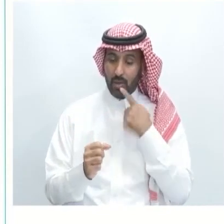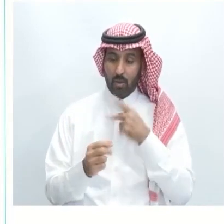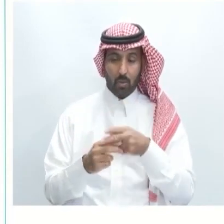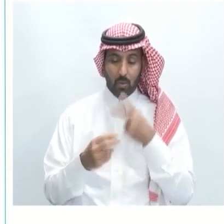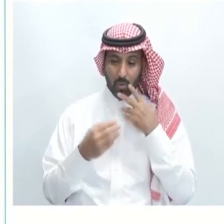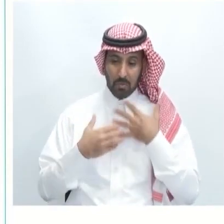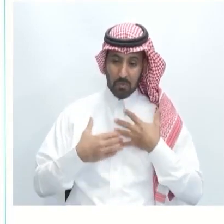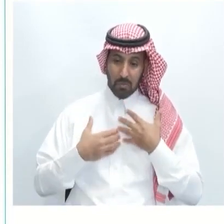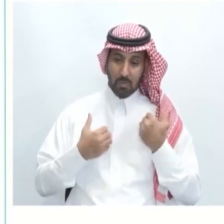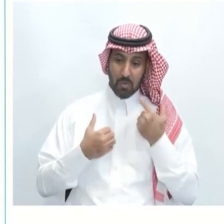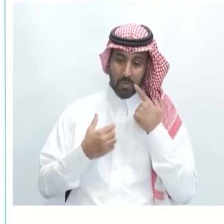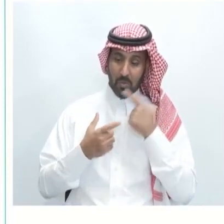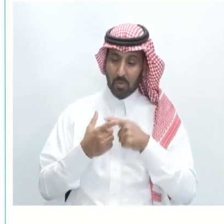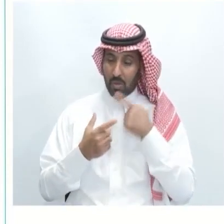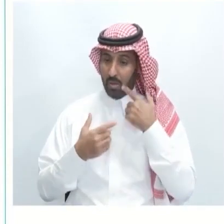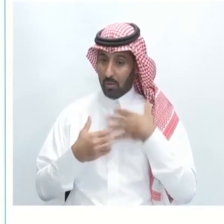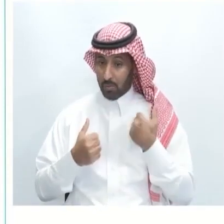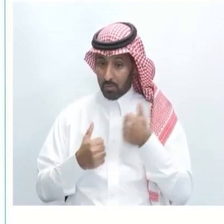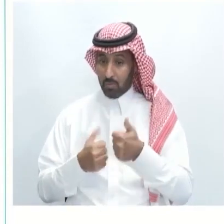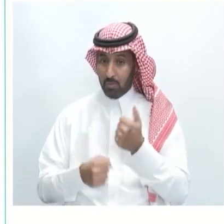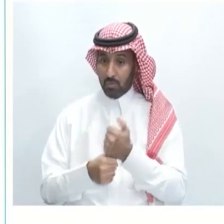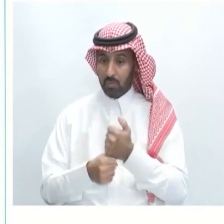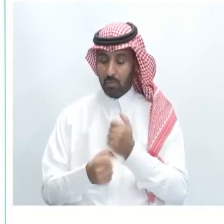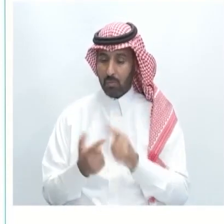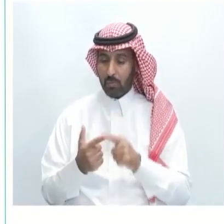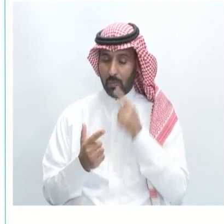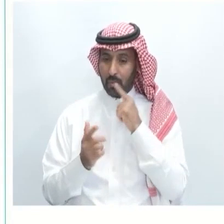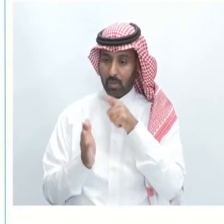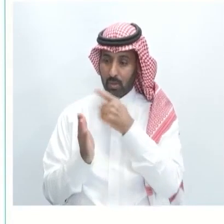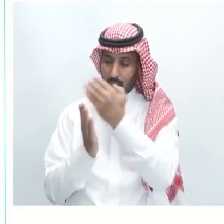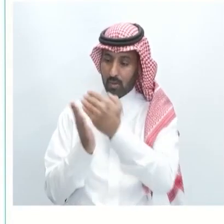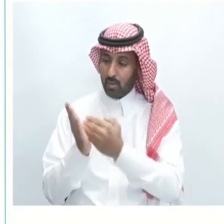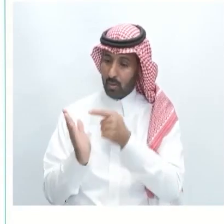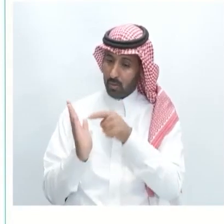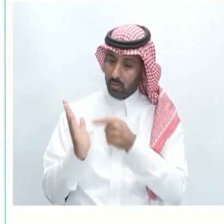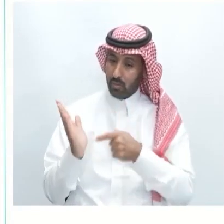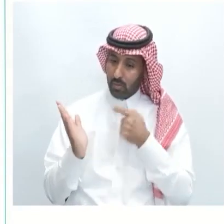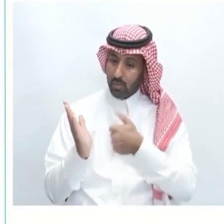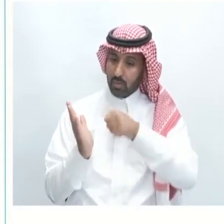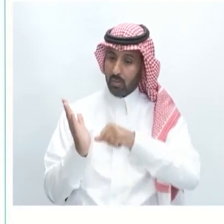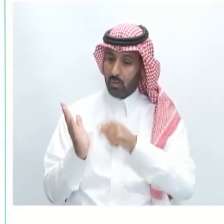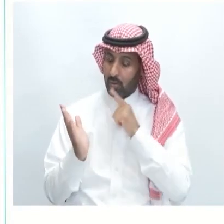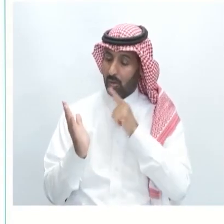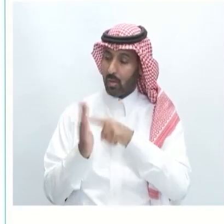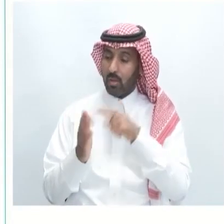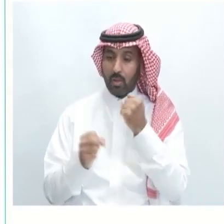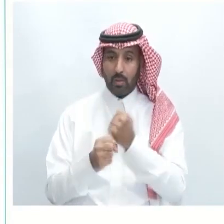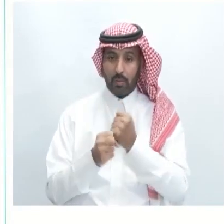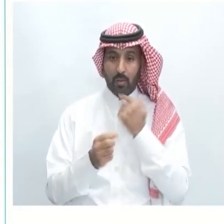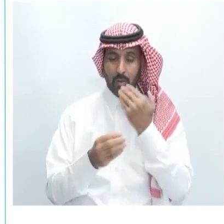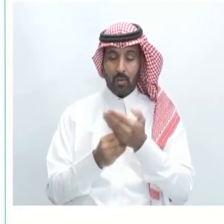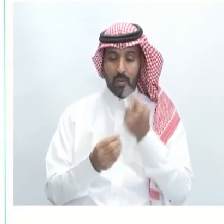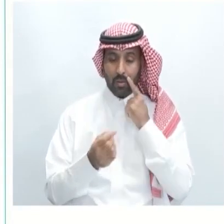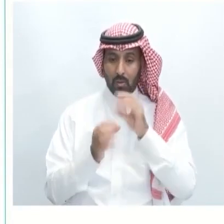most and the least job satisfaction. According to the survey, the workers who enjoy the greatest job satisfaction